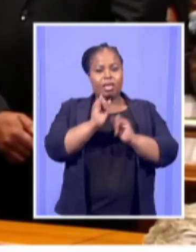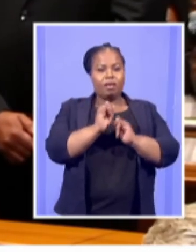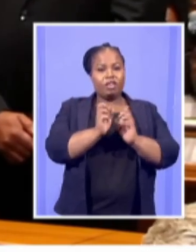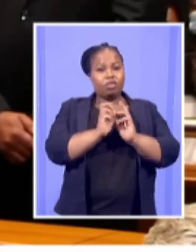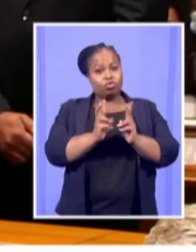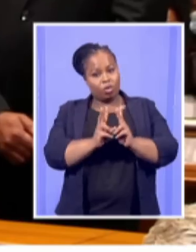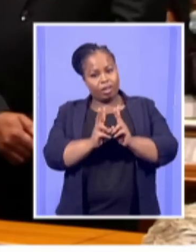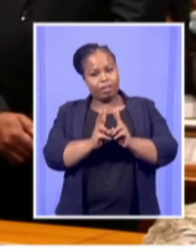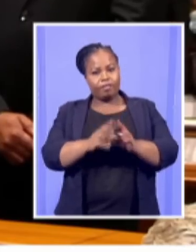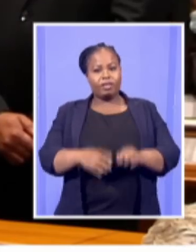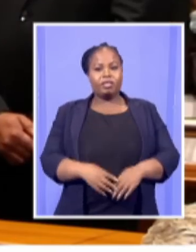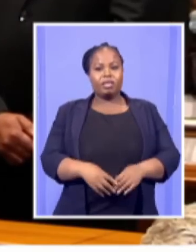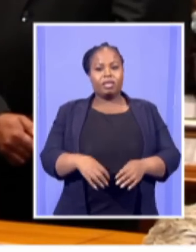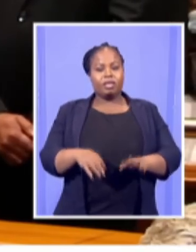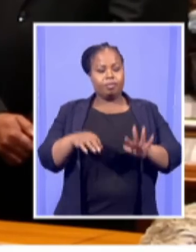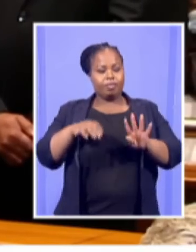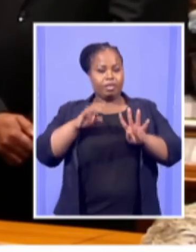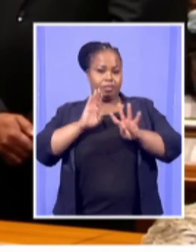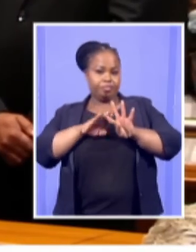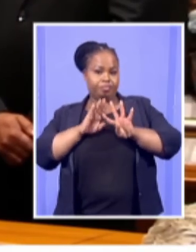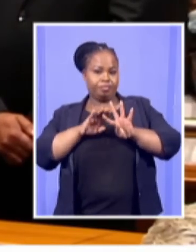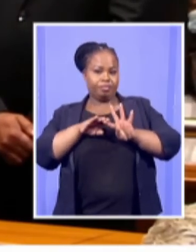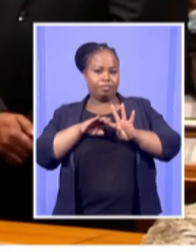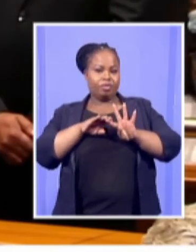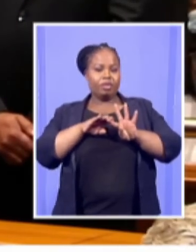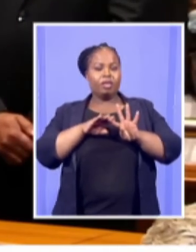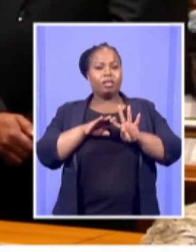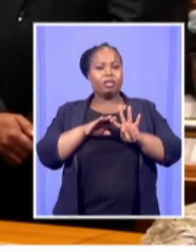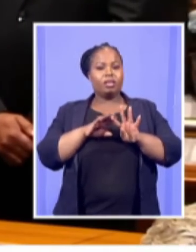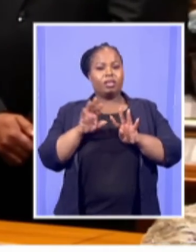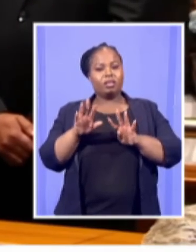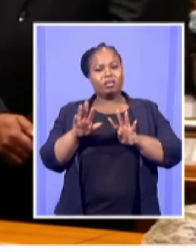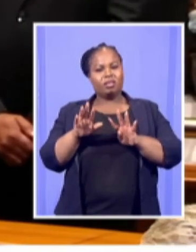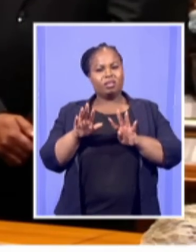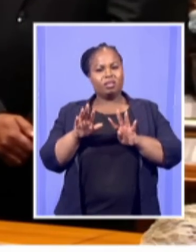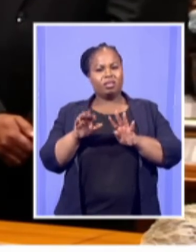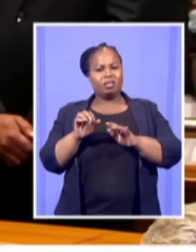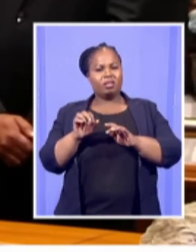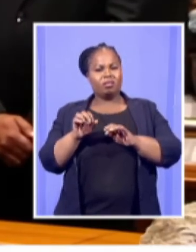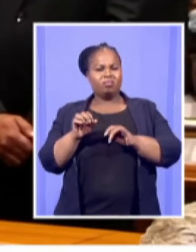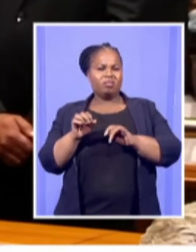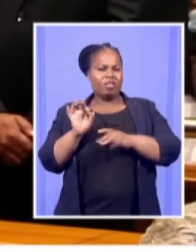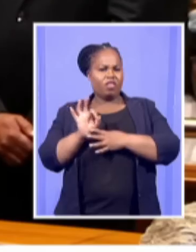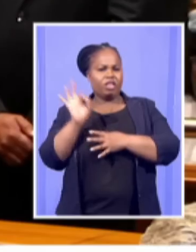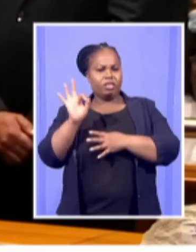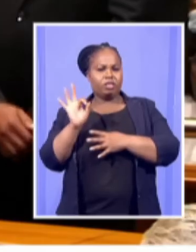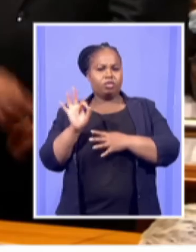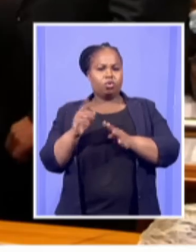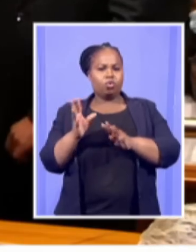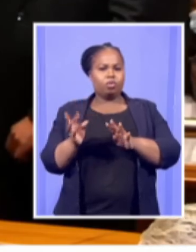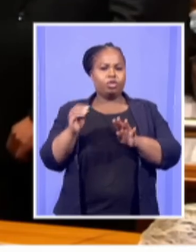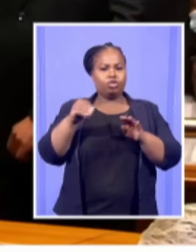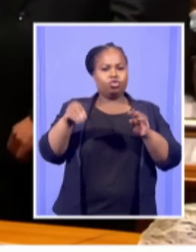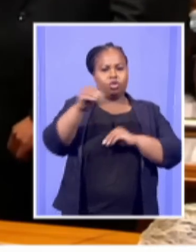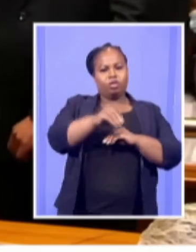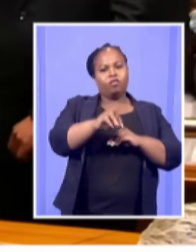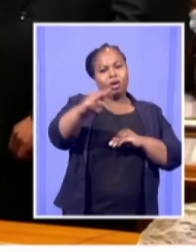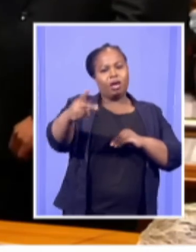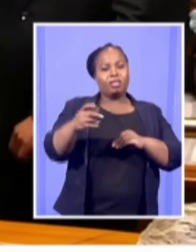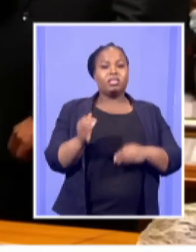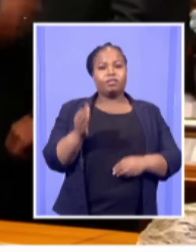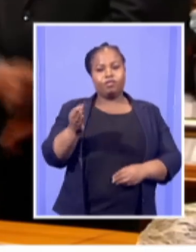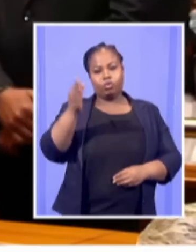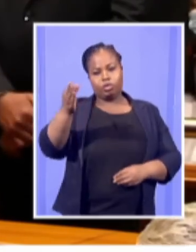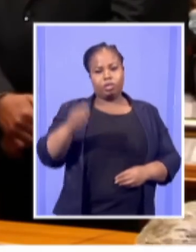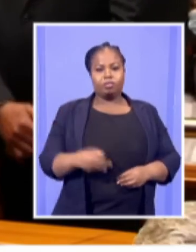respectively. Accused number 10 is a corporate entity represented by accused number 8, I think. So you'll be joining the other accused from now henceforth. You may